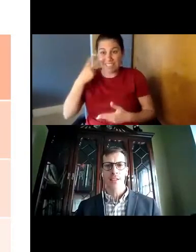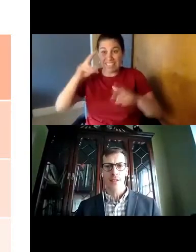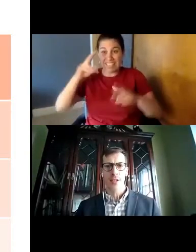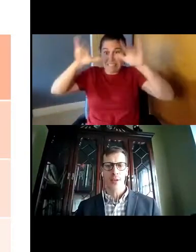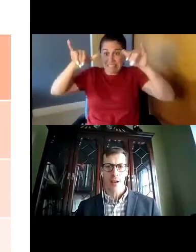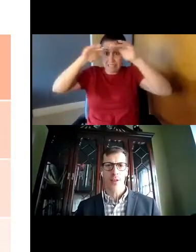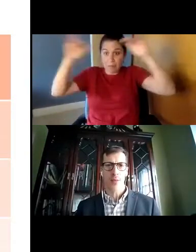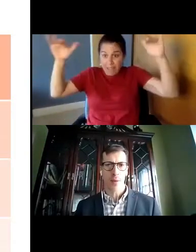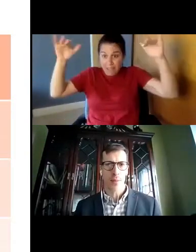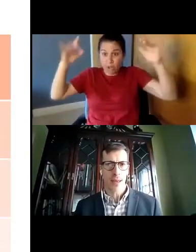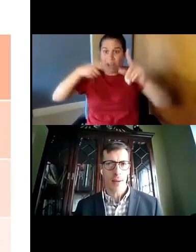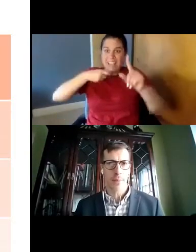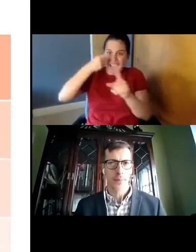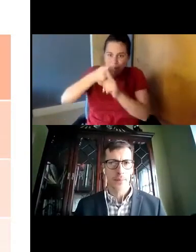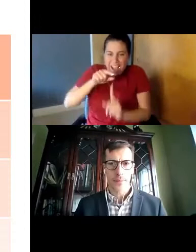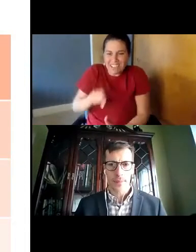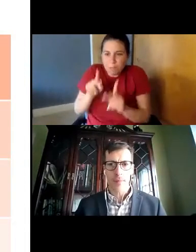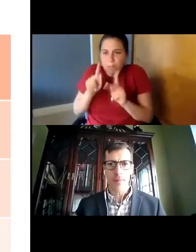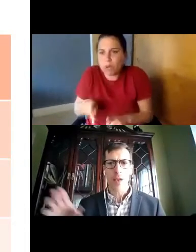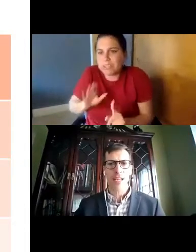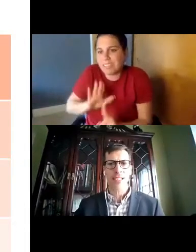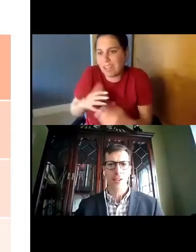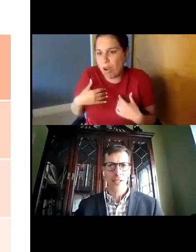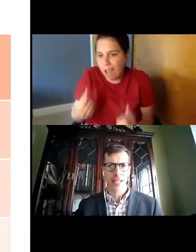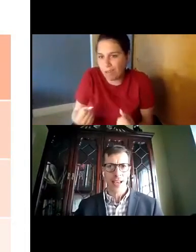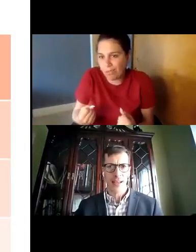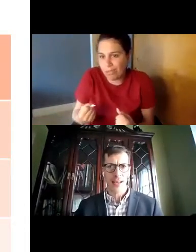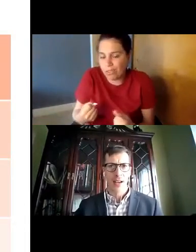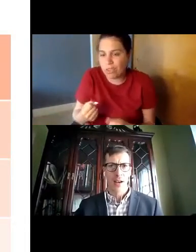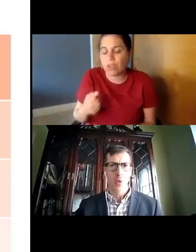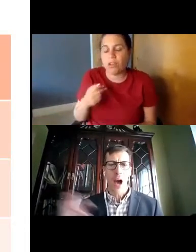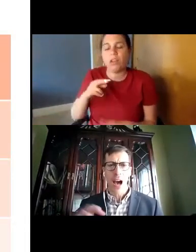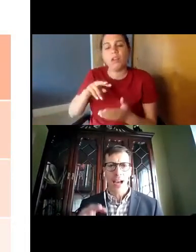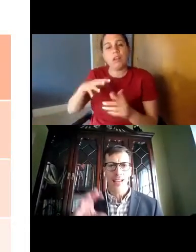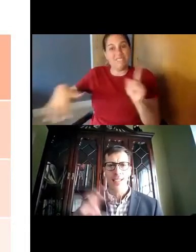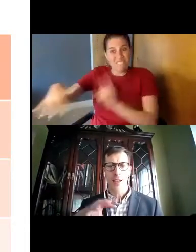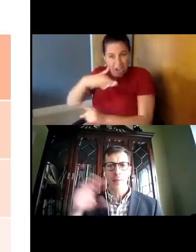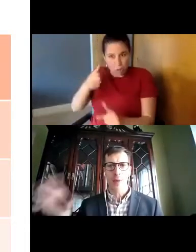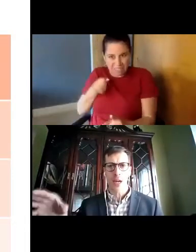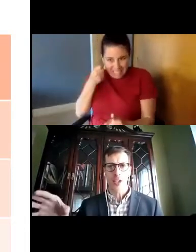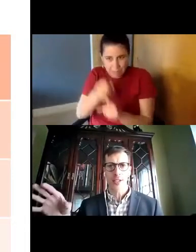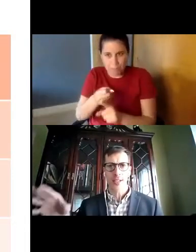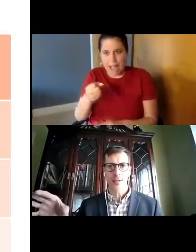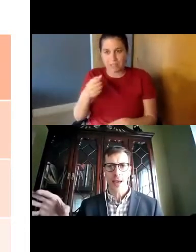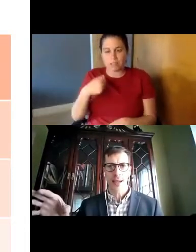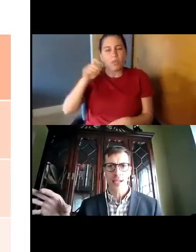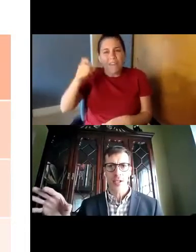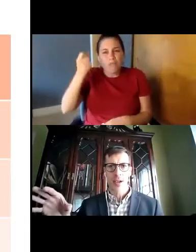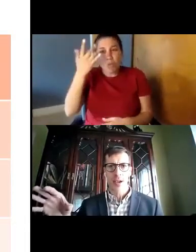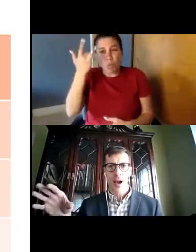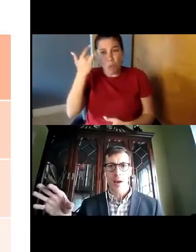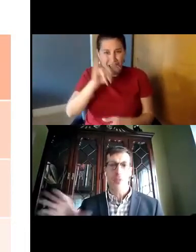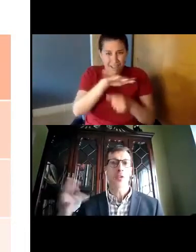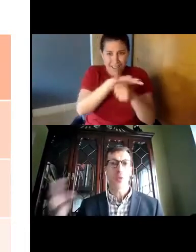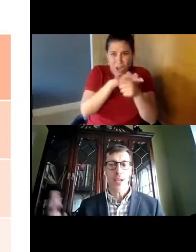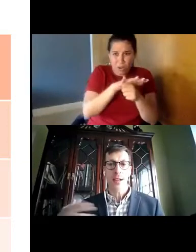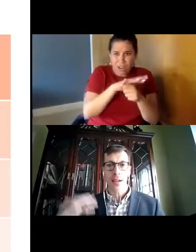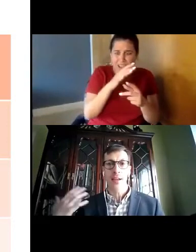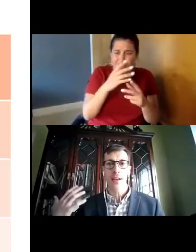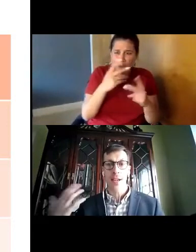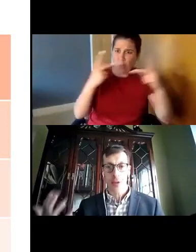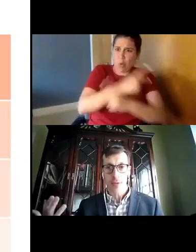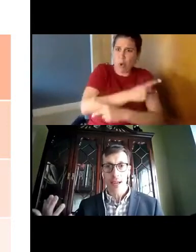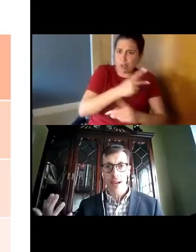impact individual health and well-being. And we need to understand why some regions are disadvantaged so that we